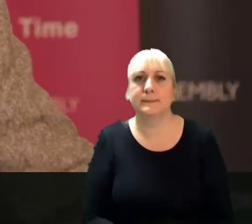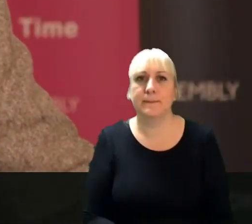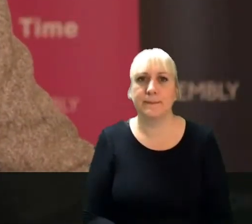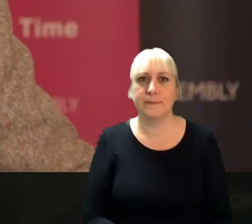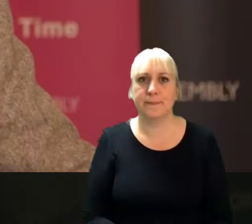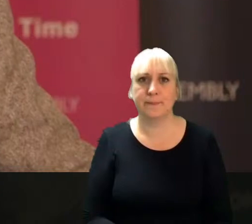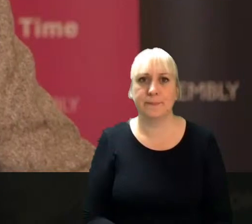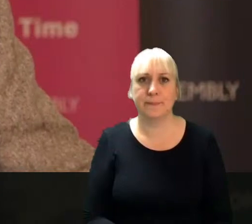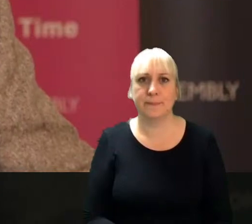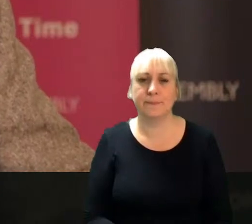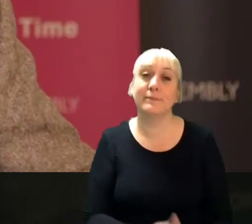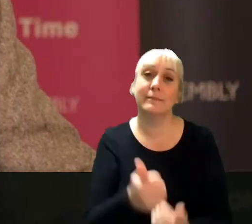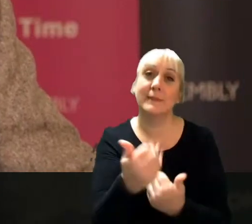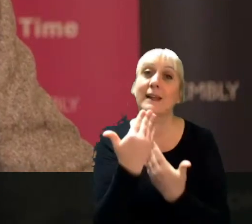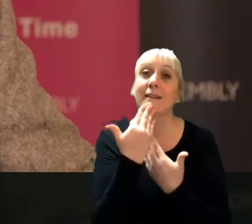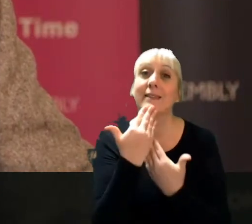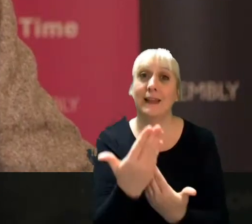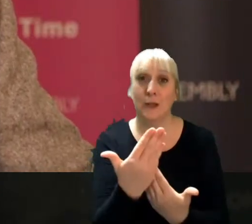Thank you.